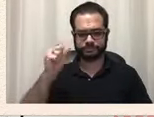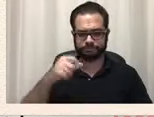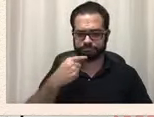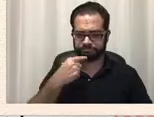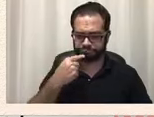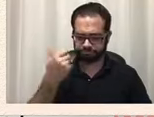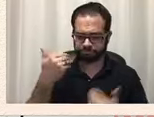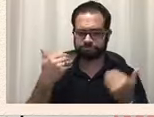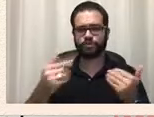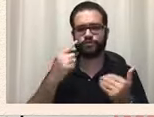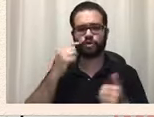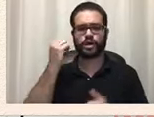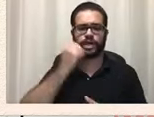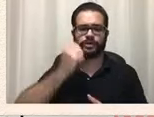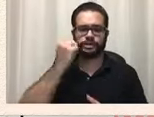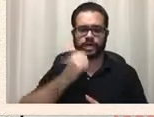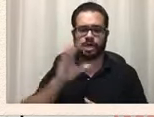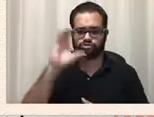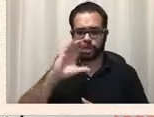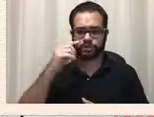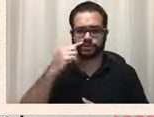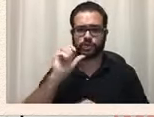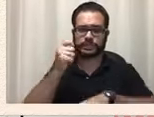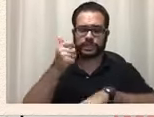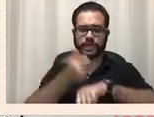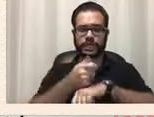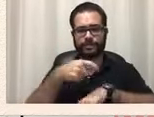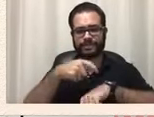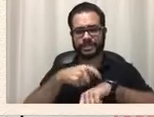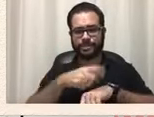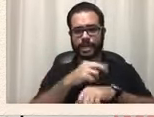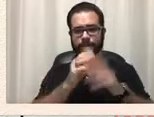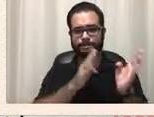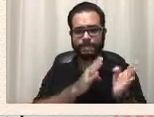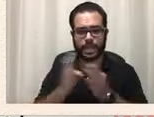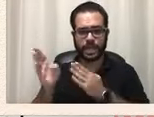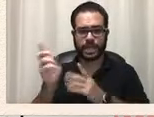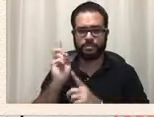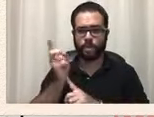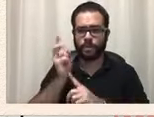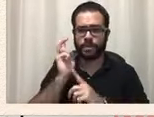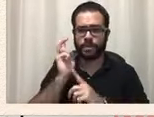by making time and planning moments and spaces for true rest.